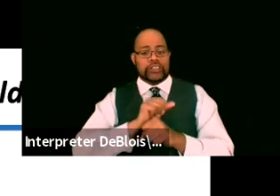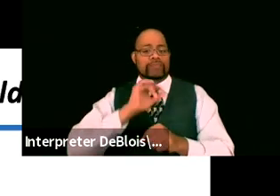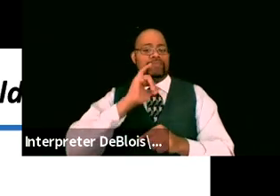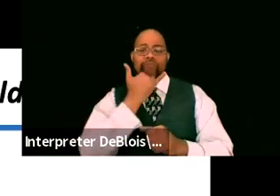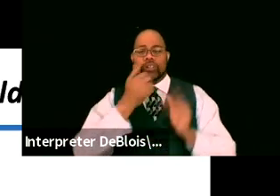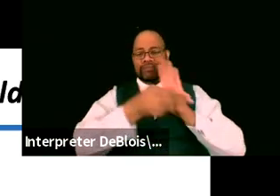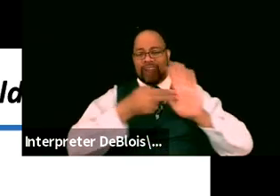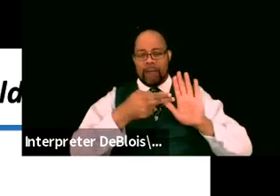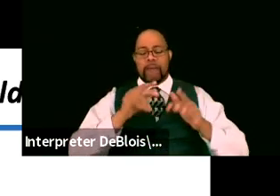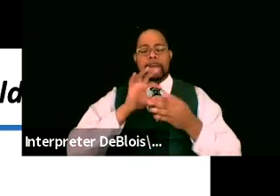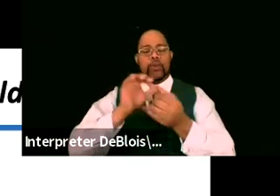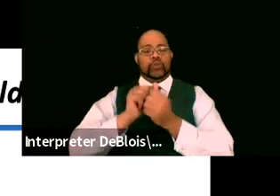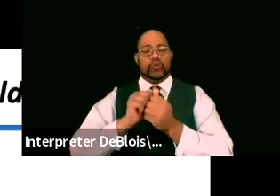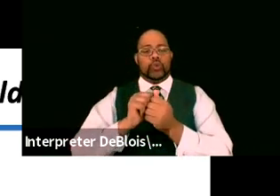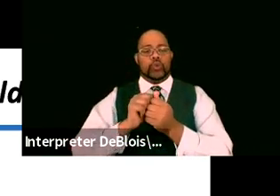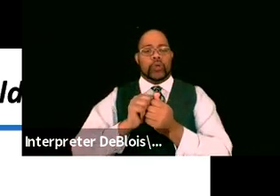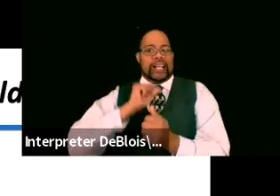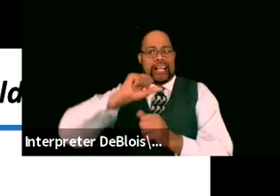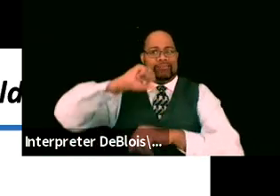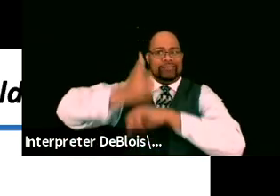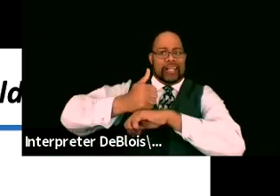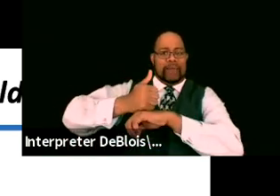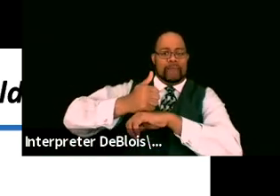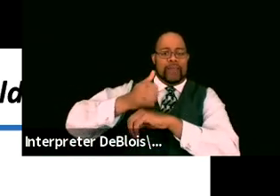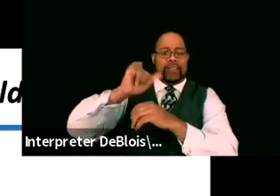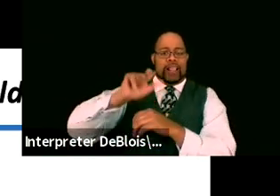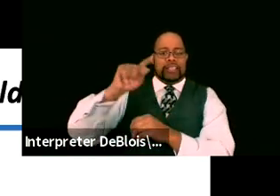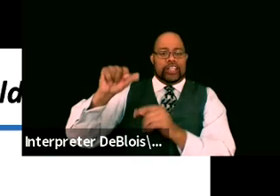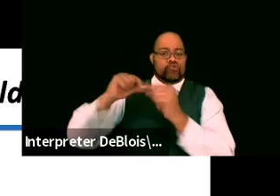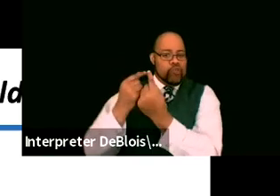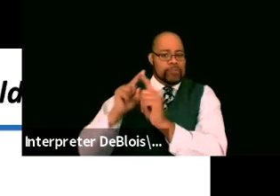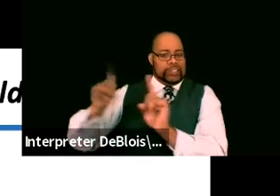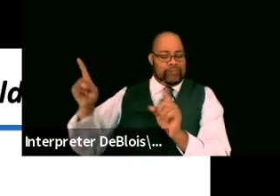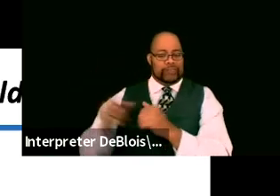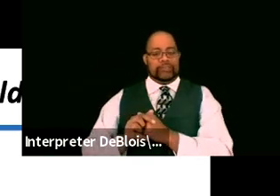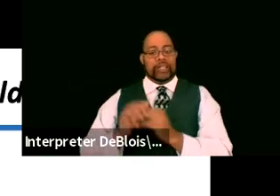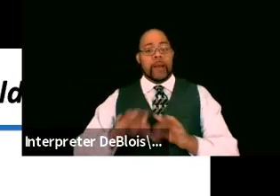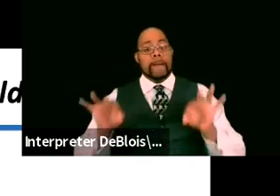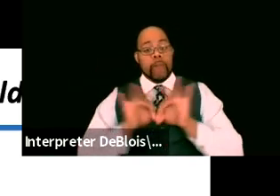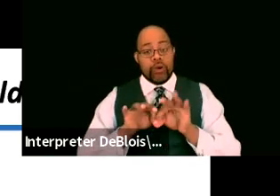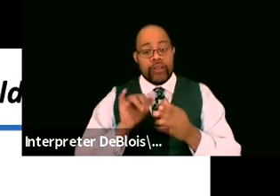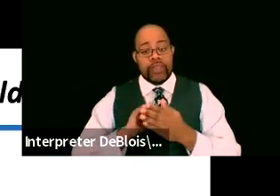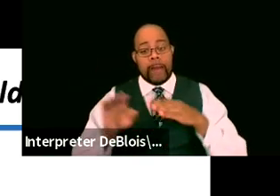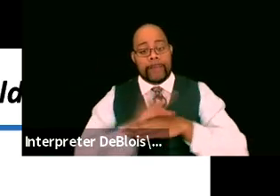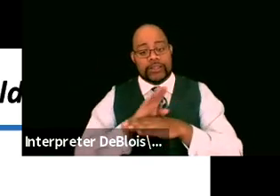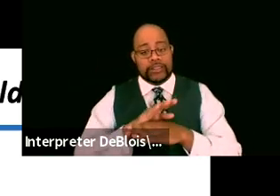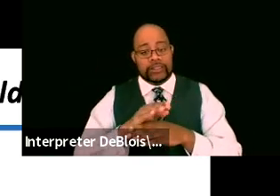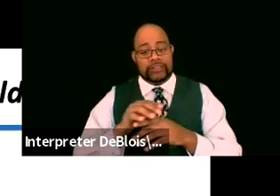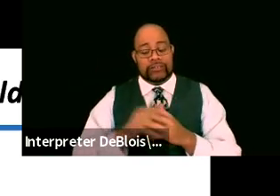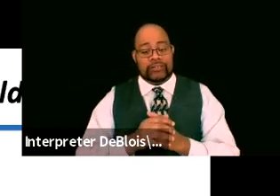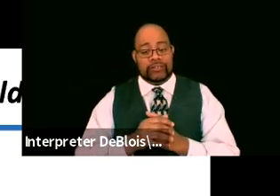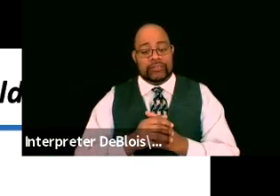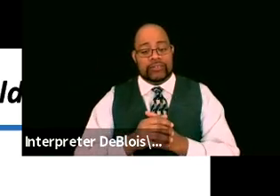belong to a, as of yet, undesignated Burkholderia species group. But most importantly, our industrial isolates, once again,